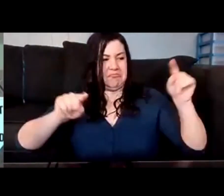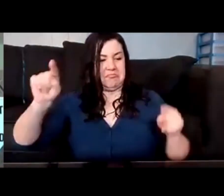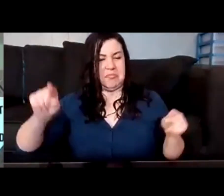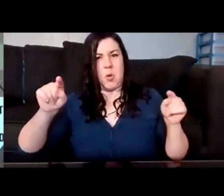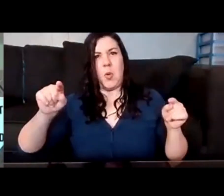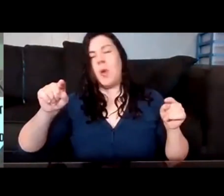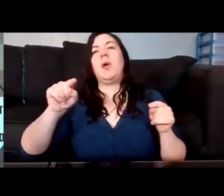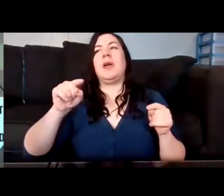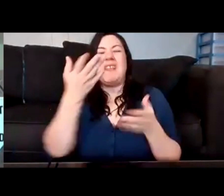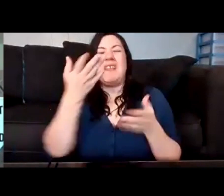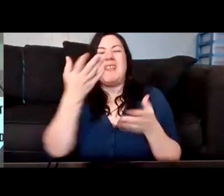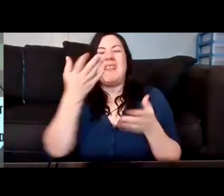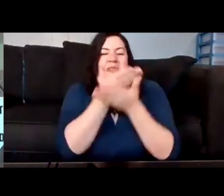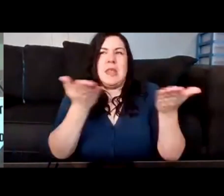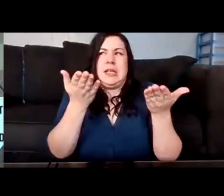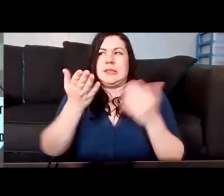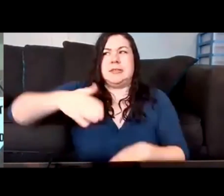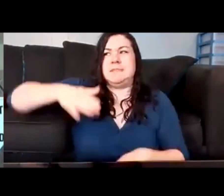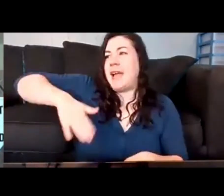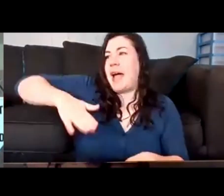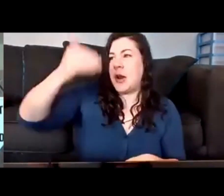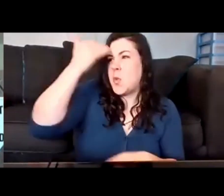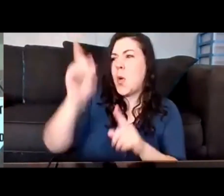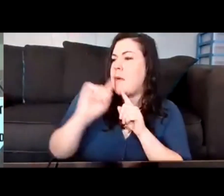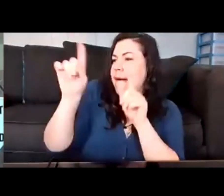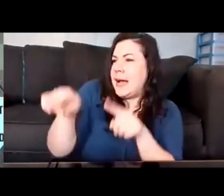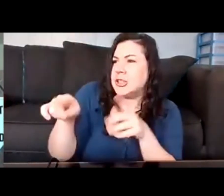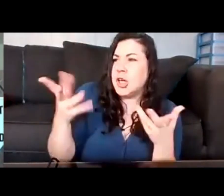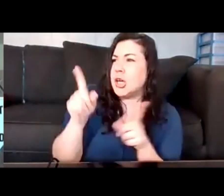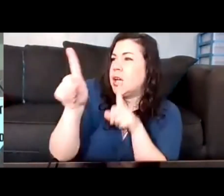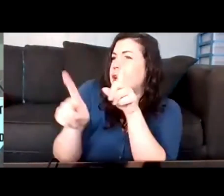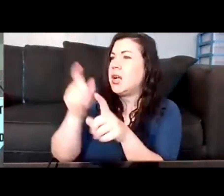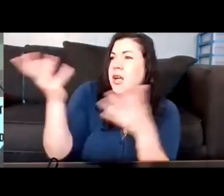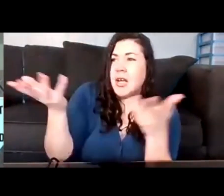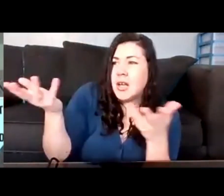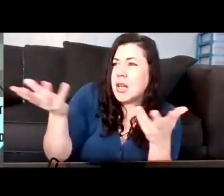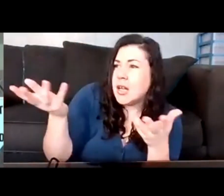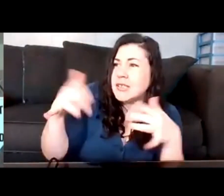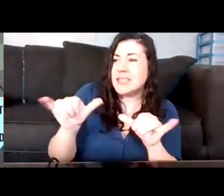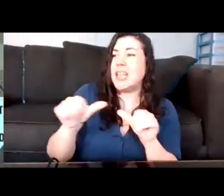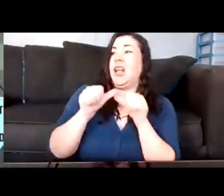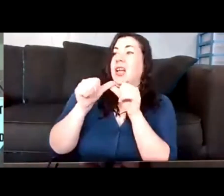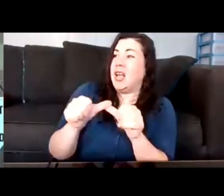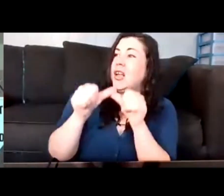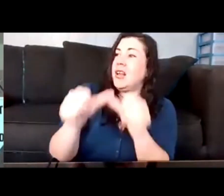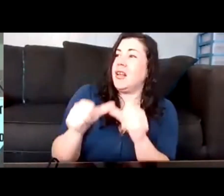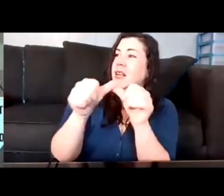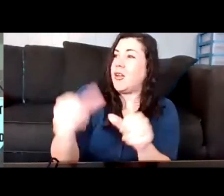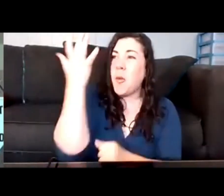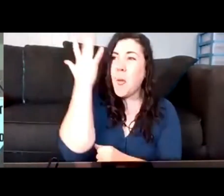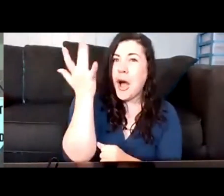remain unaddressed through this uncritical perpetuation of this genre, right?